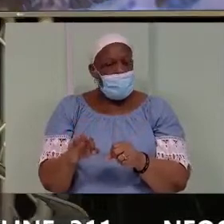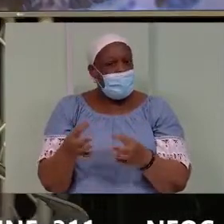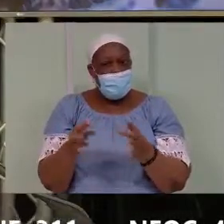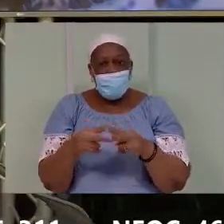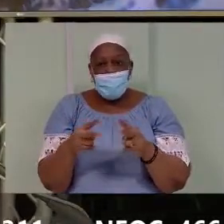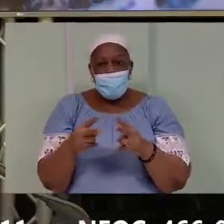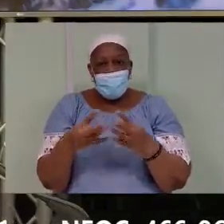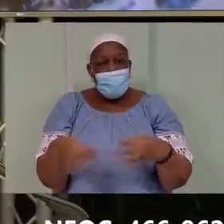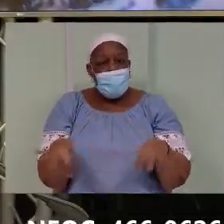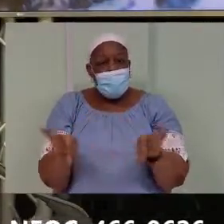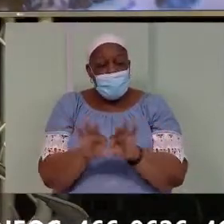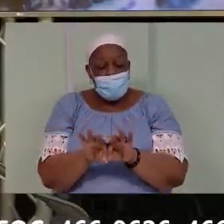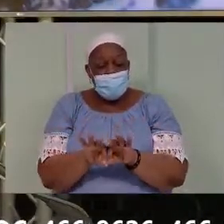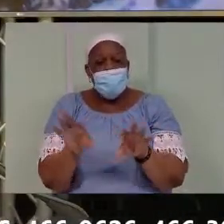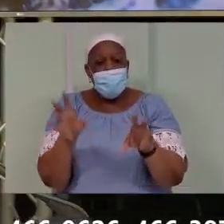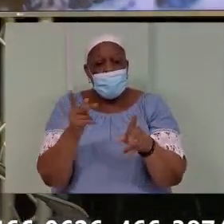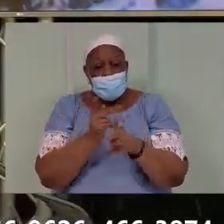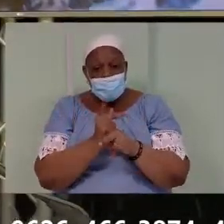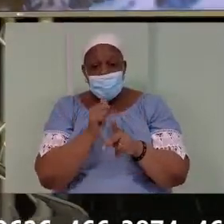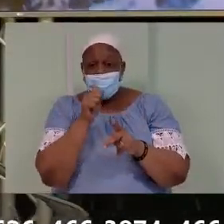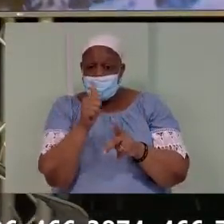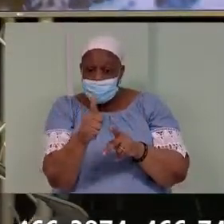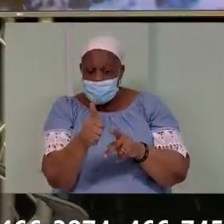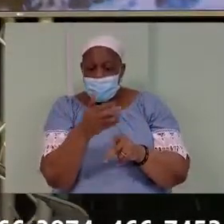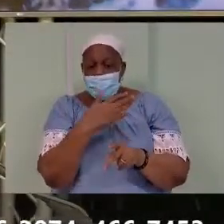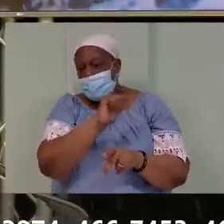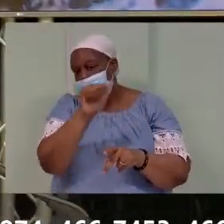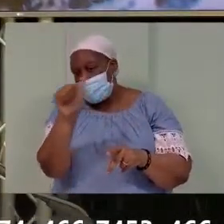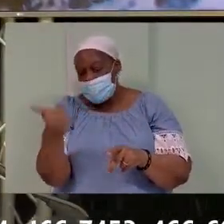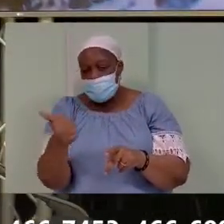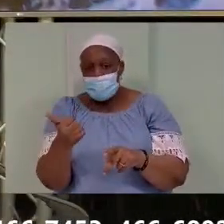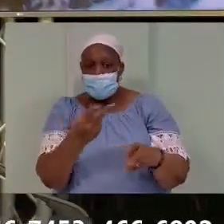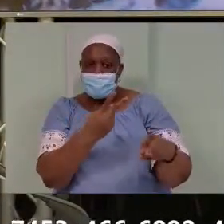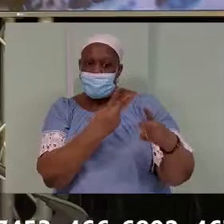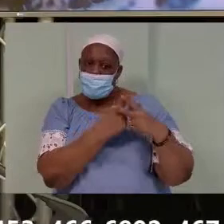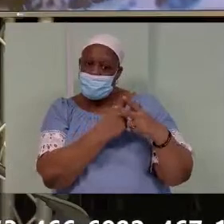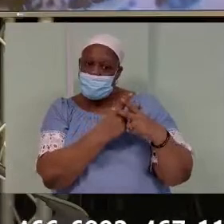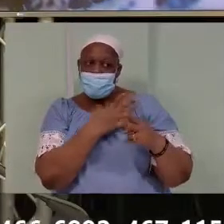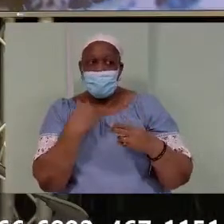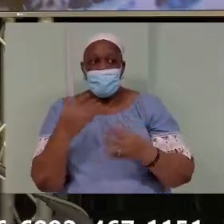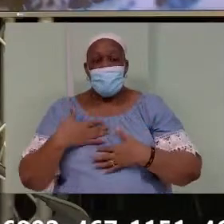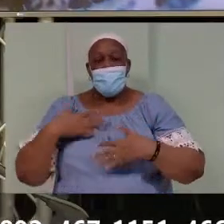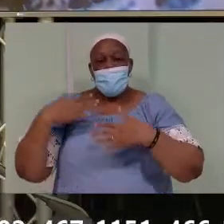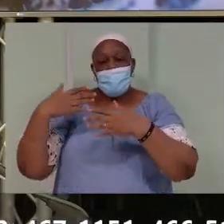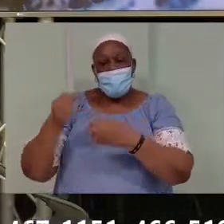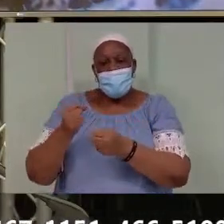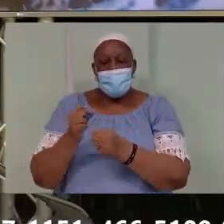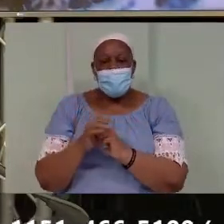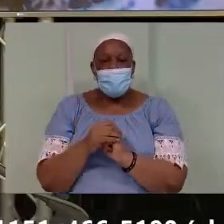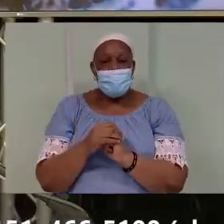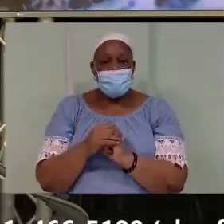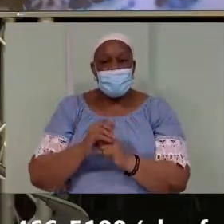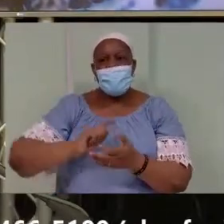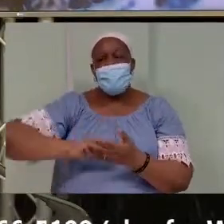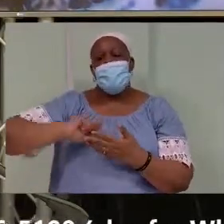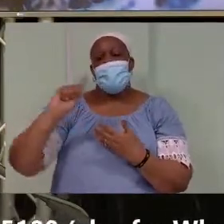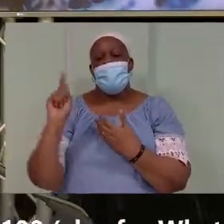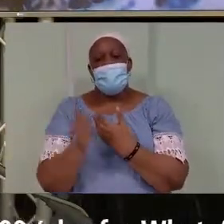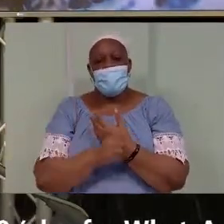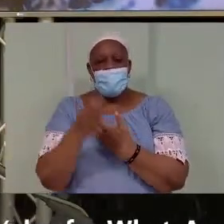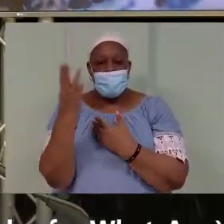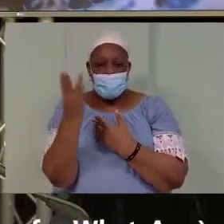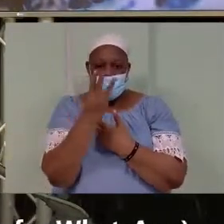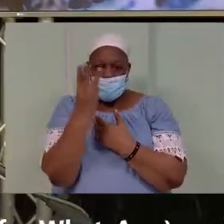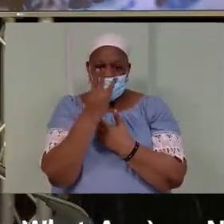keep yourself and others safe and healthy. Next Wednesday, we will be